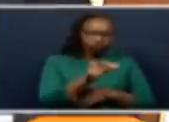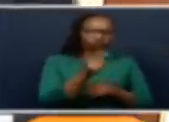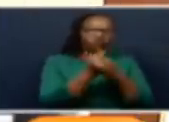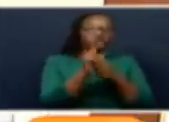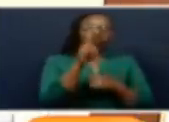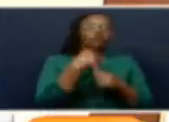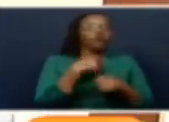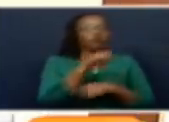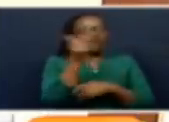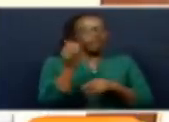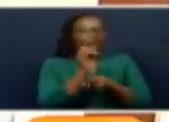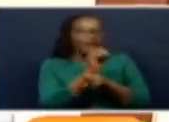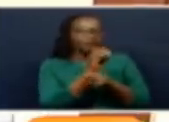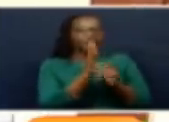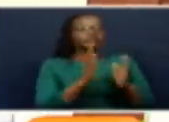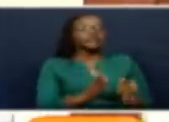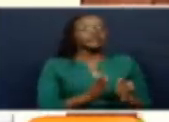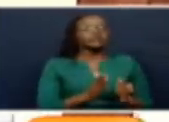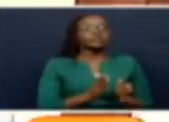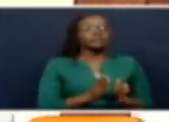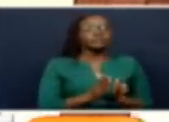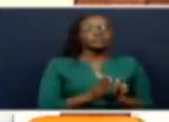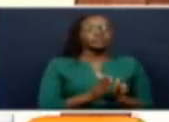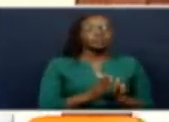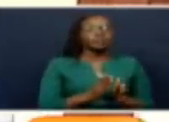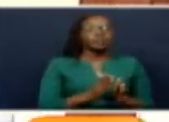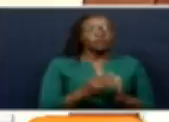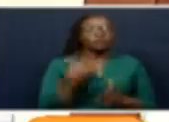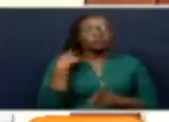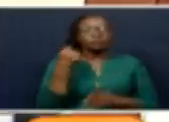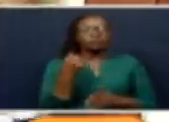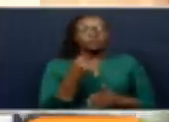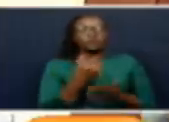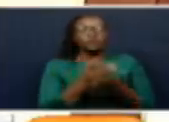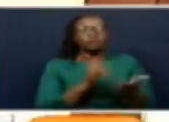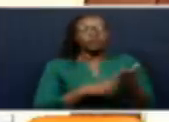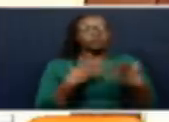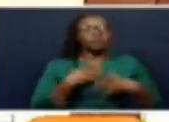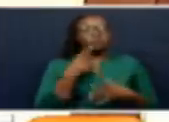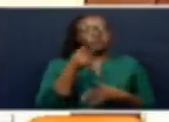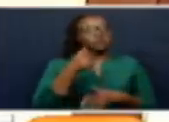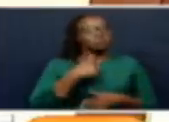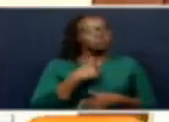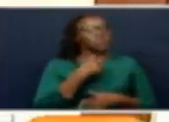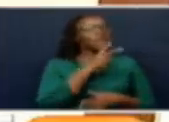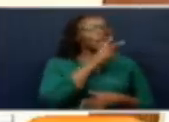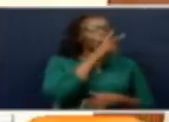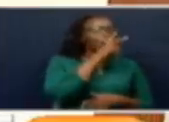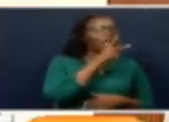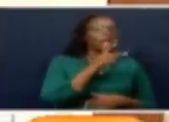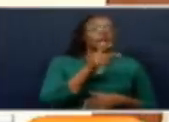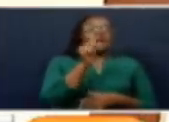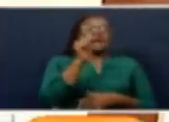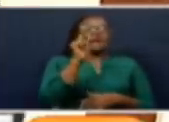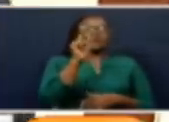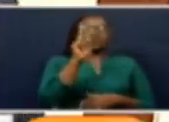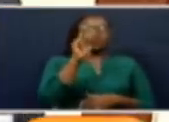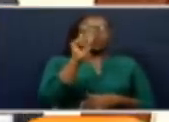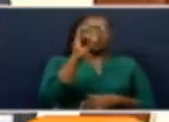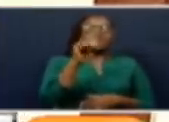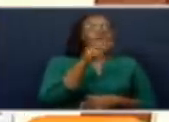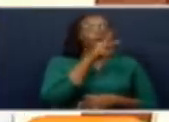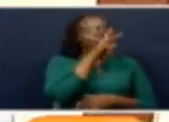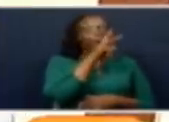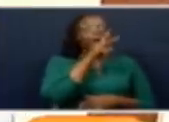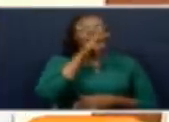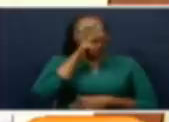previous Sunday's paper called Warigi. Says, oh, Atwoli makes noise. Oh, this guy, he would better concentrate on trade union